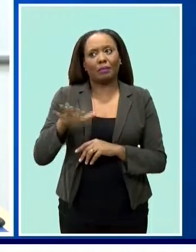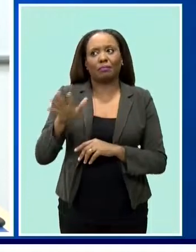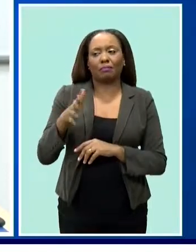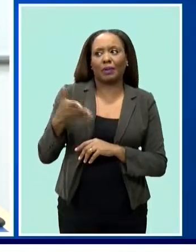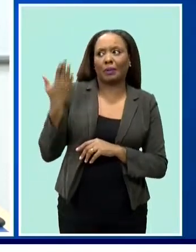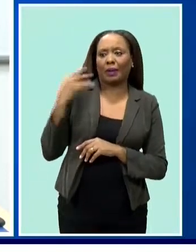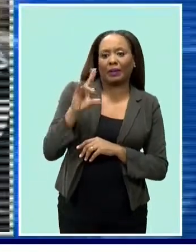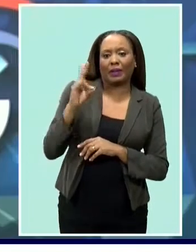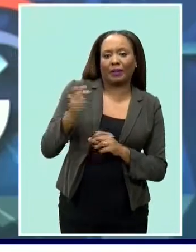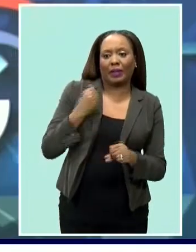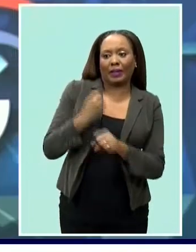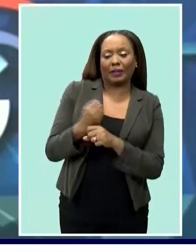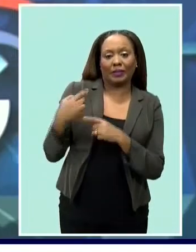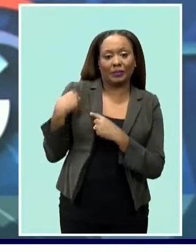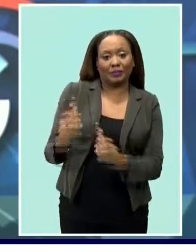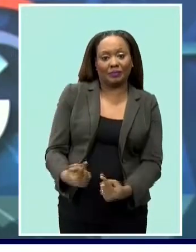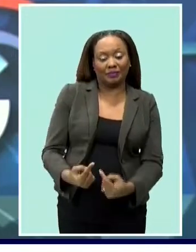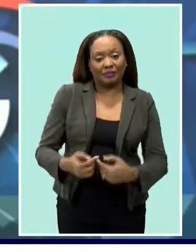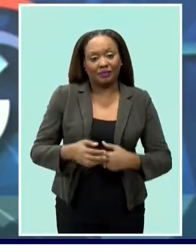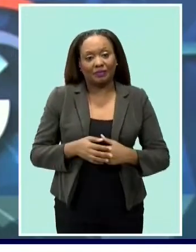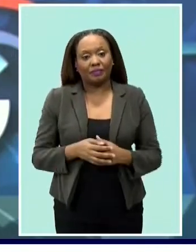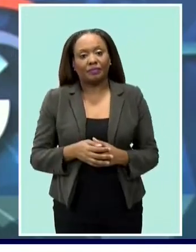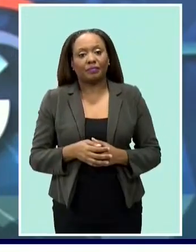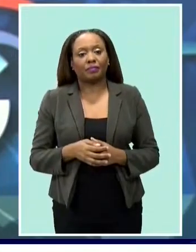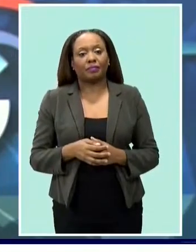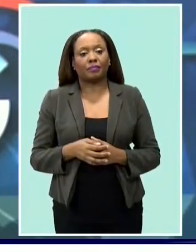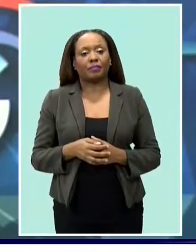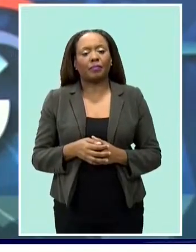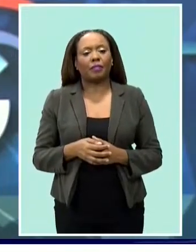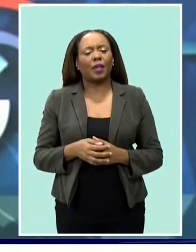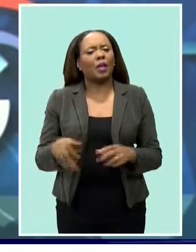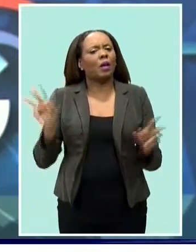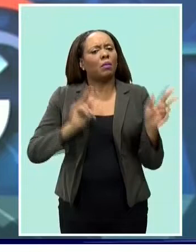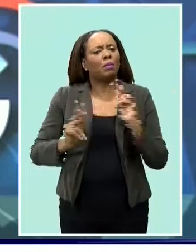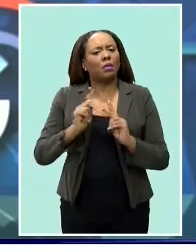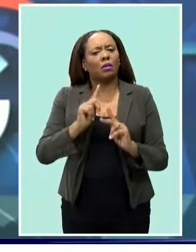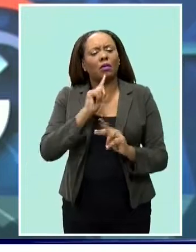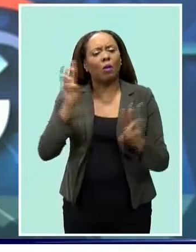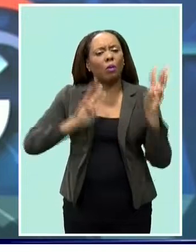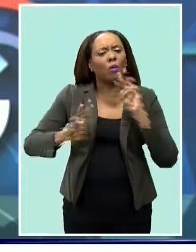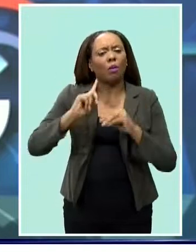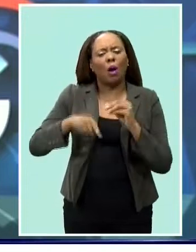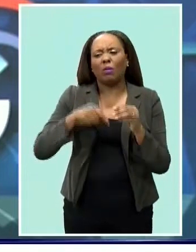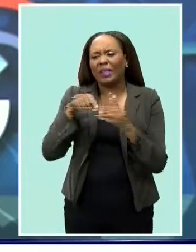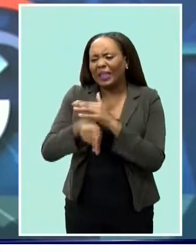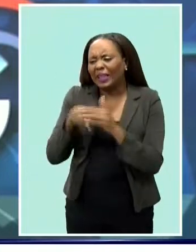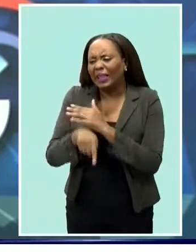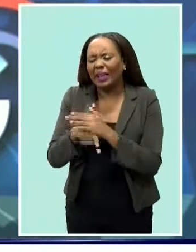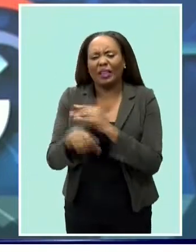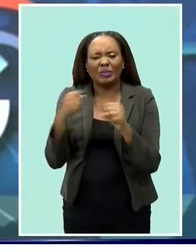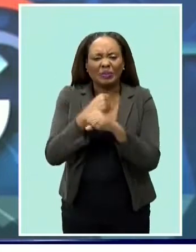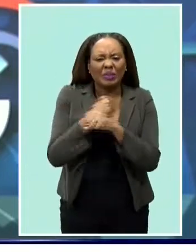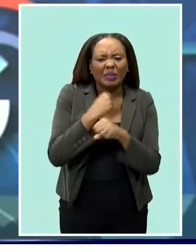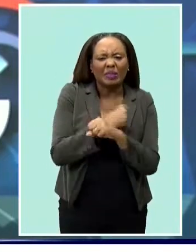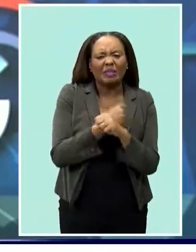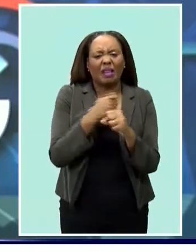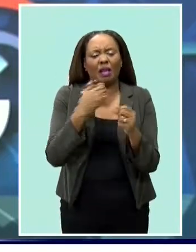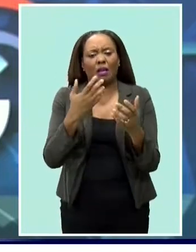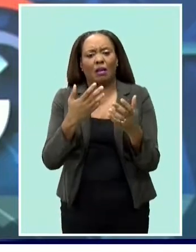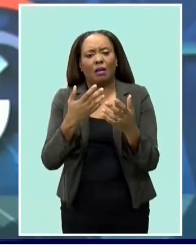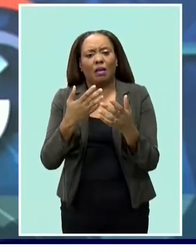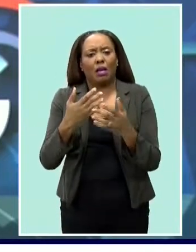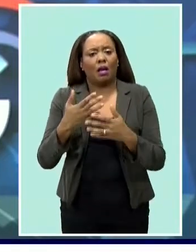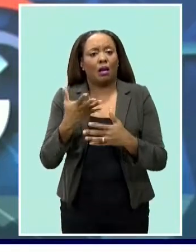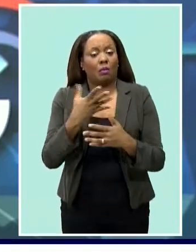years. Now, at a time when concerns about youth violence are high, one program is making strides by providing young